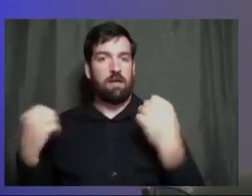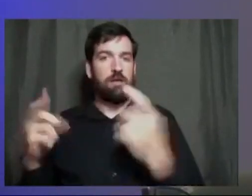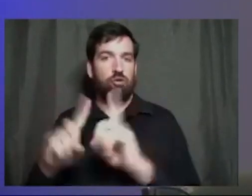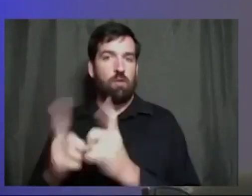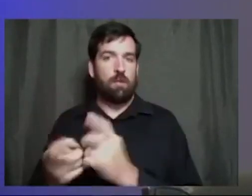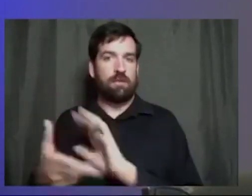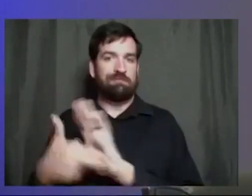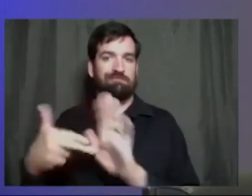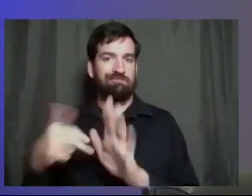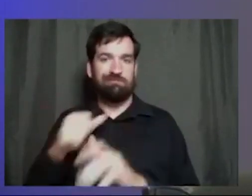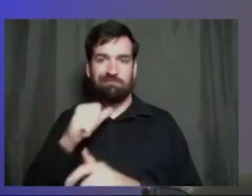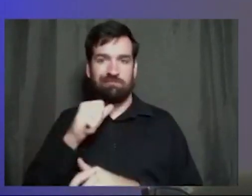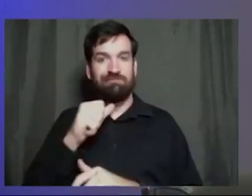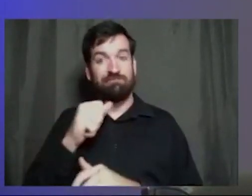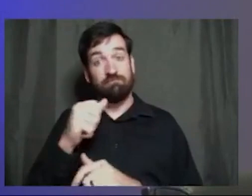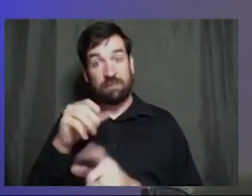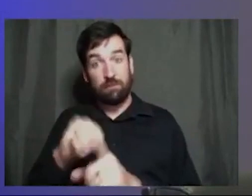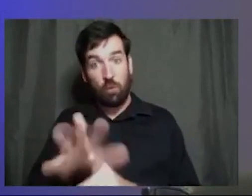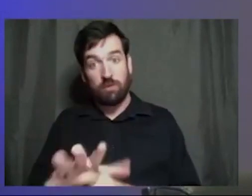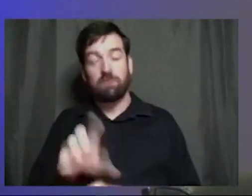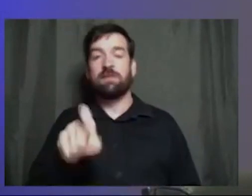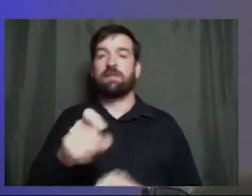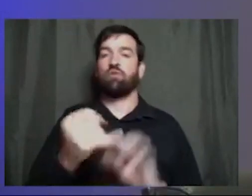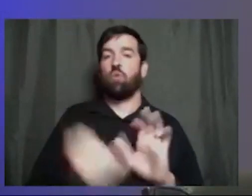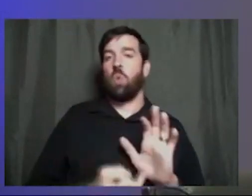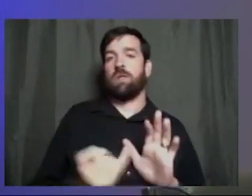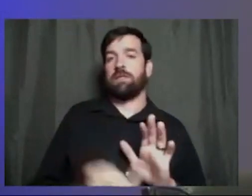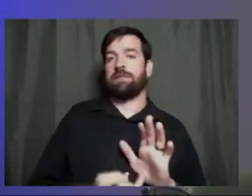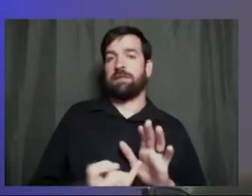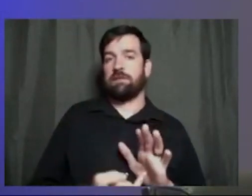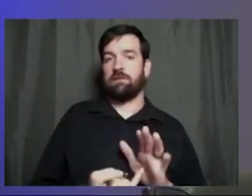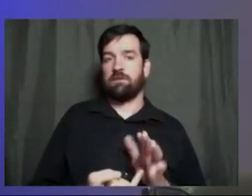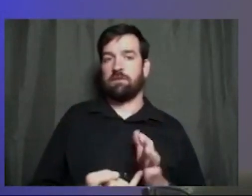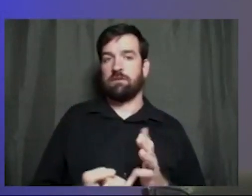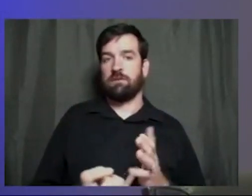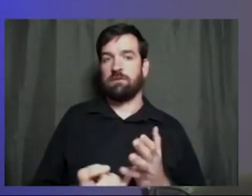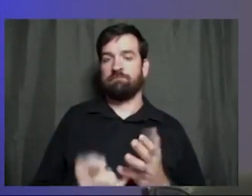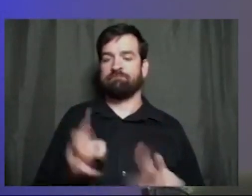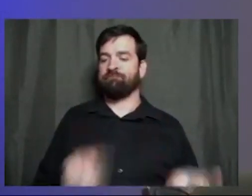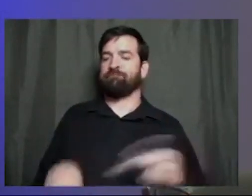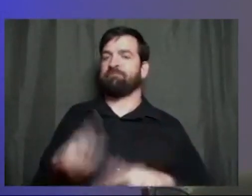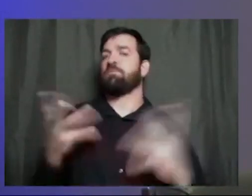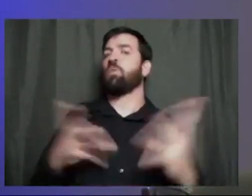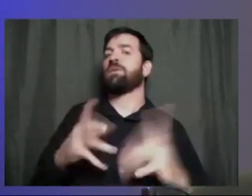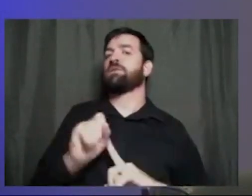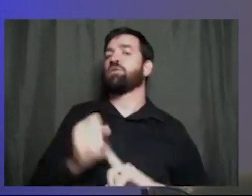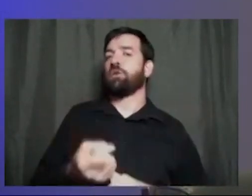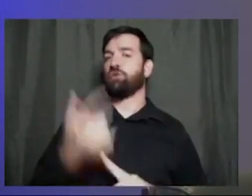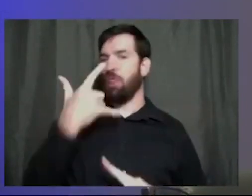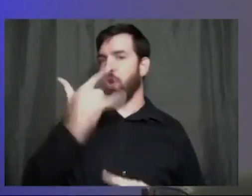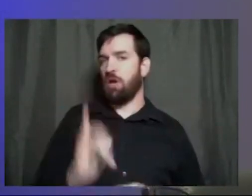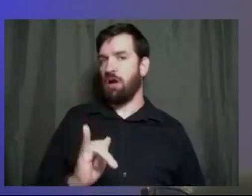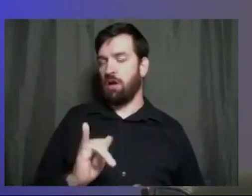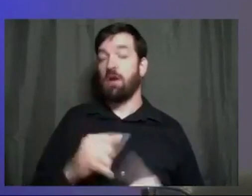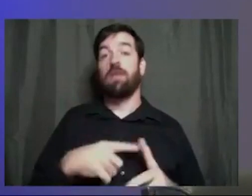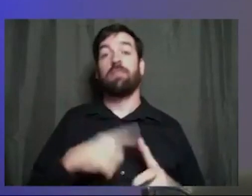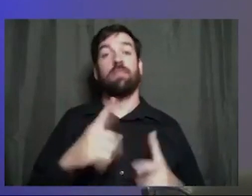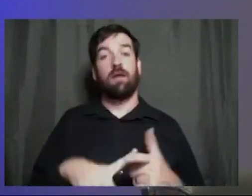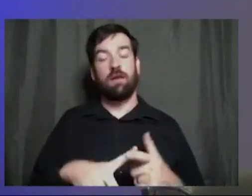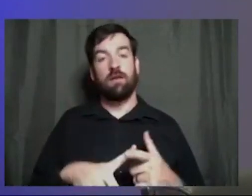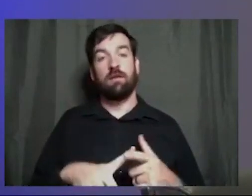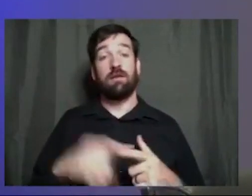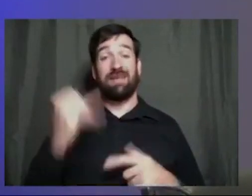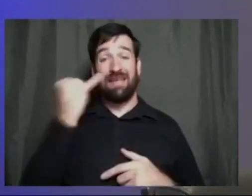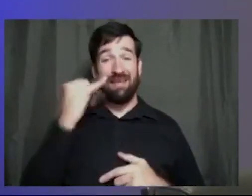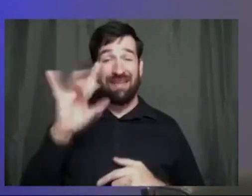need to quarantine, and kind of, so what's the situation there? And then, if it's 8 days after